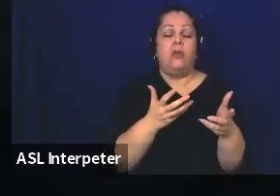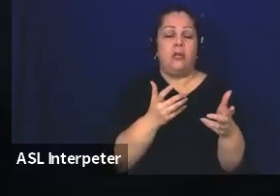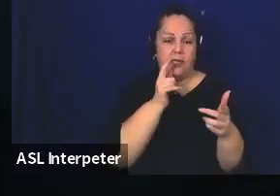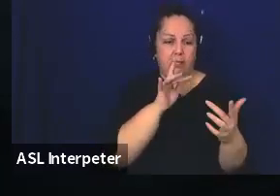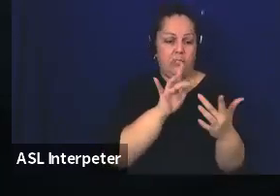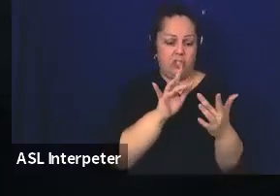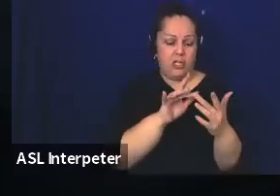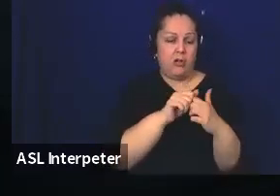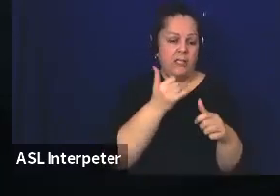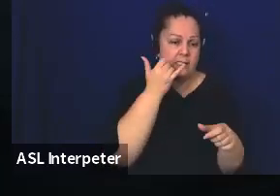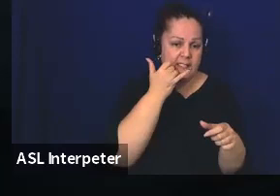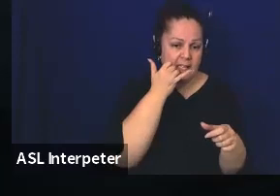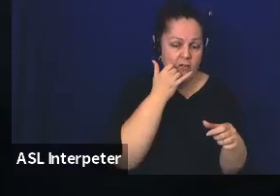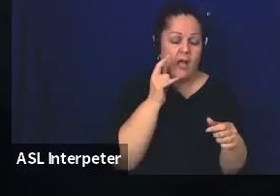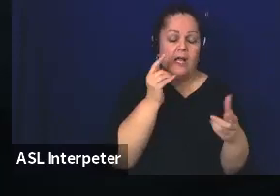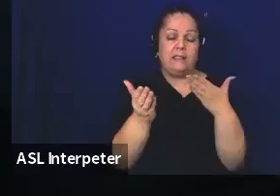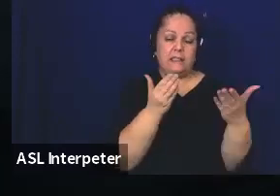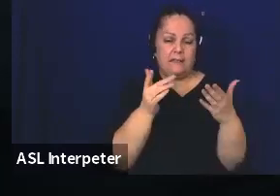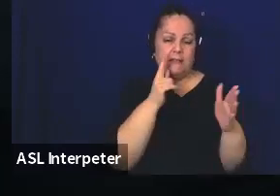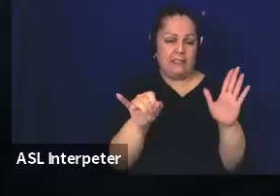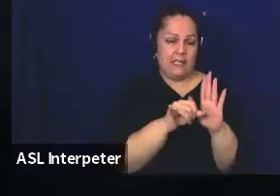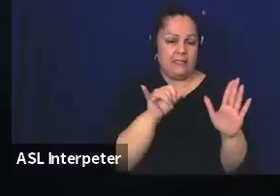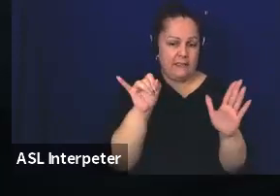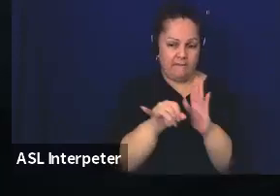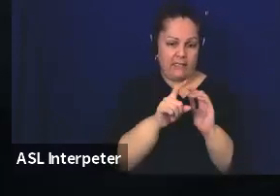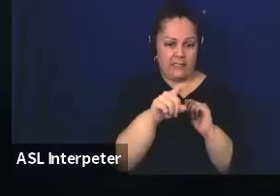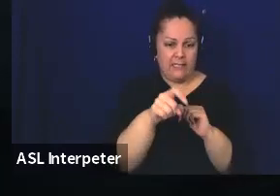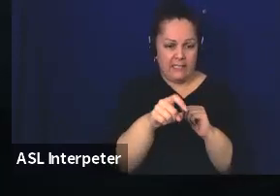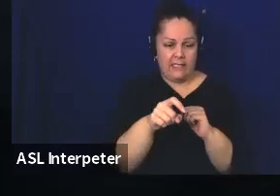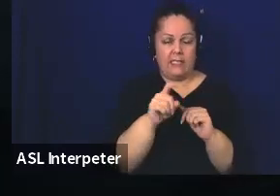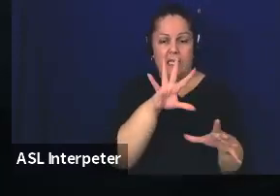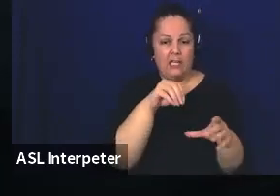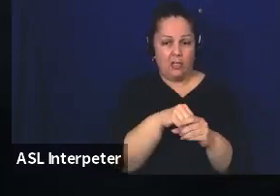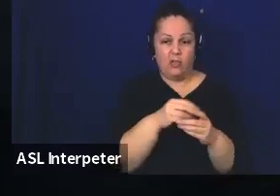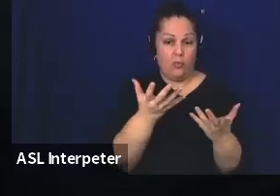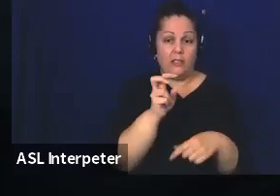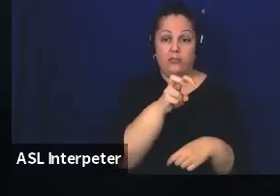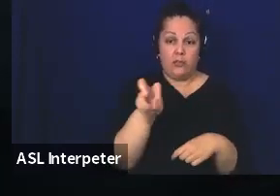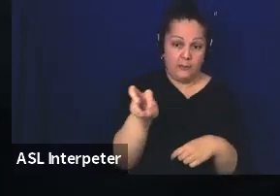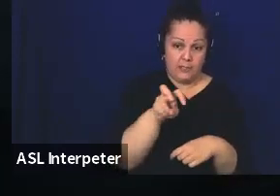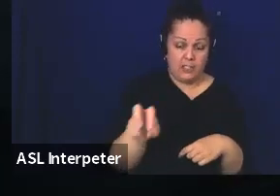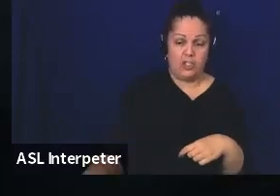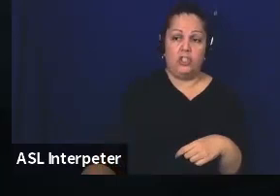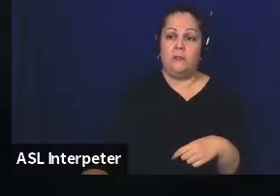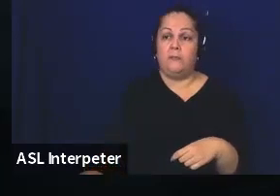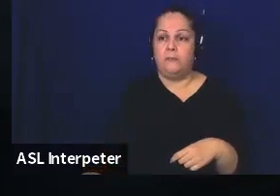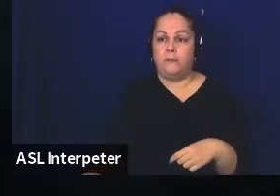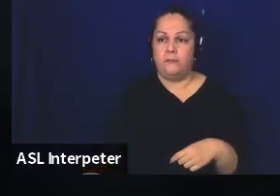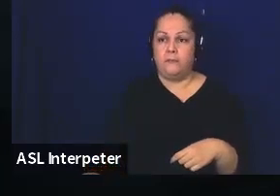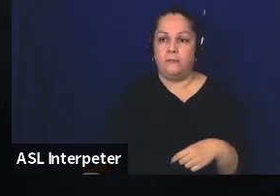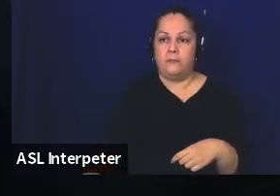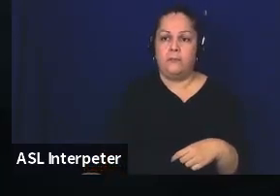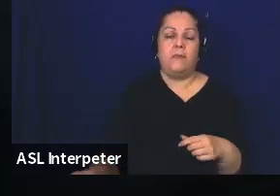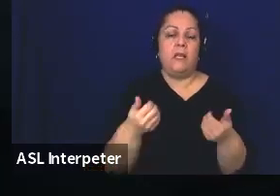phone, and the services that they are identifying that they need include transportation and trying to